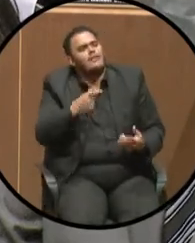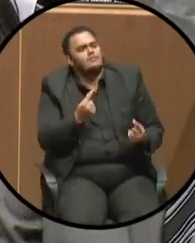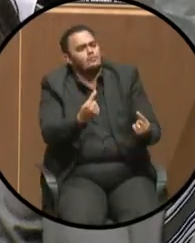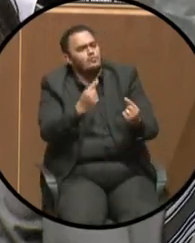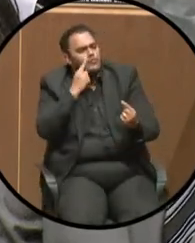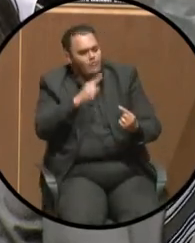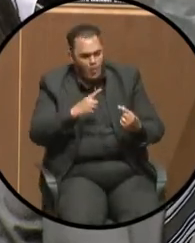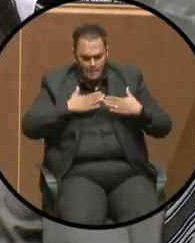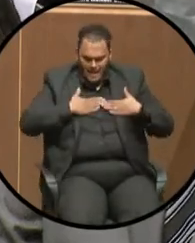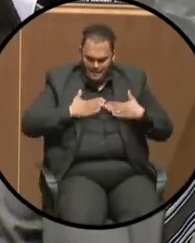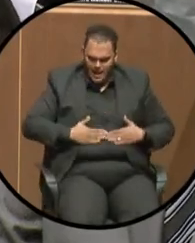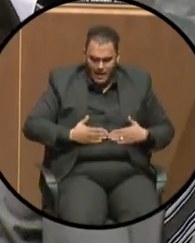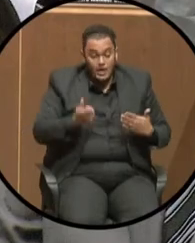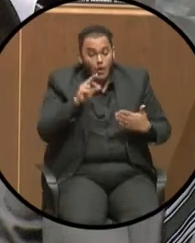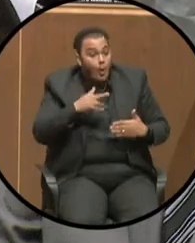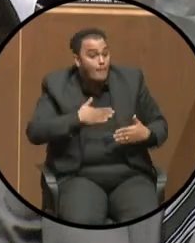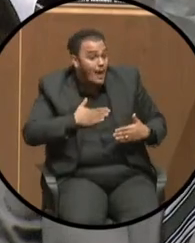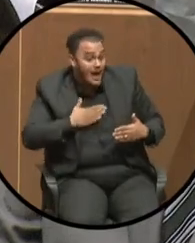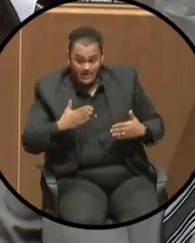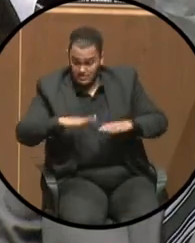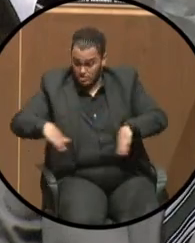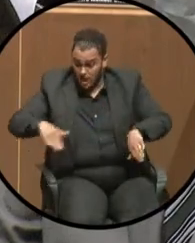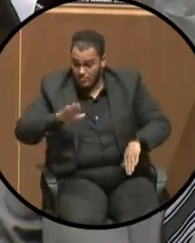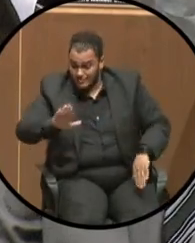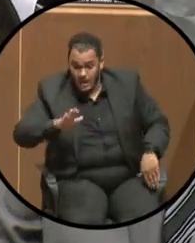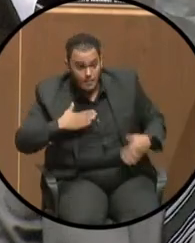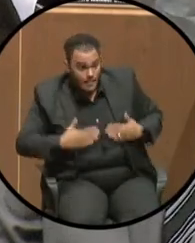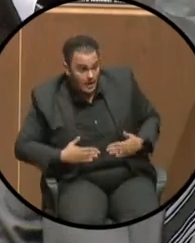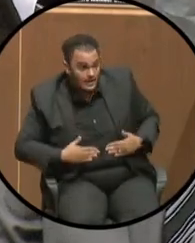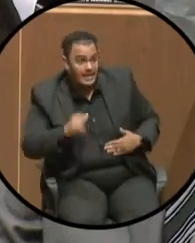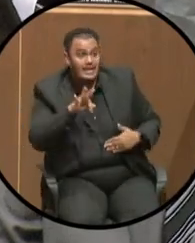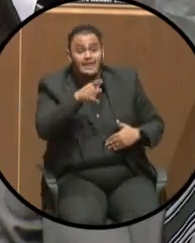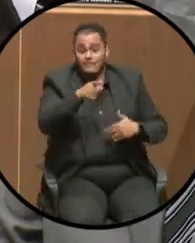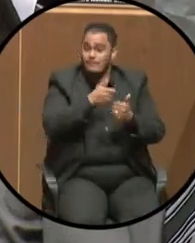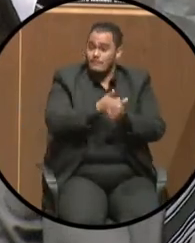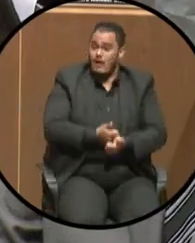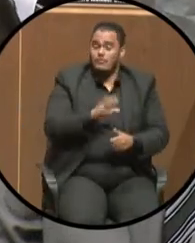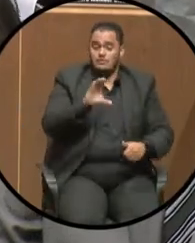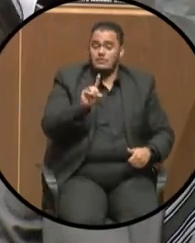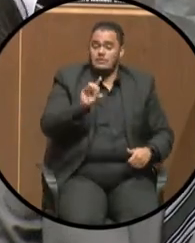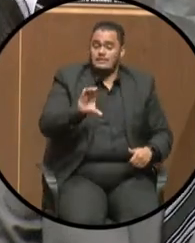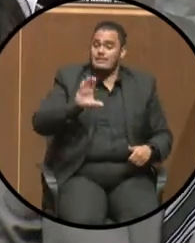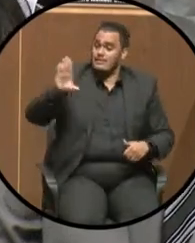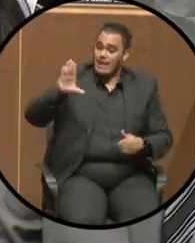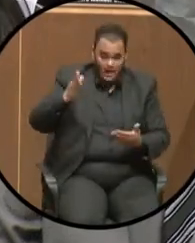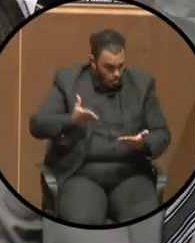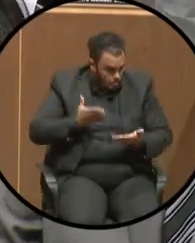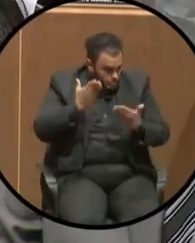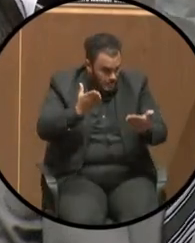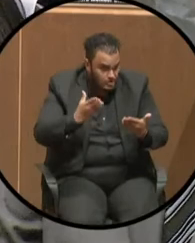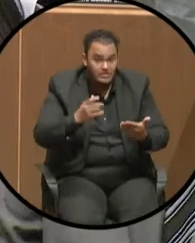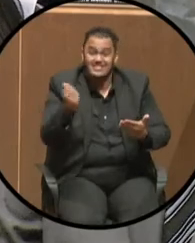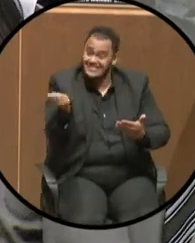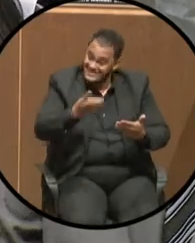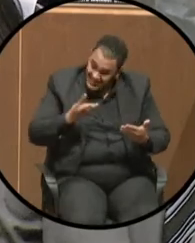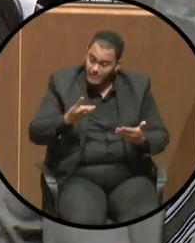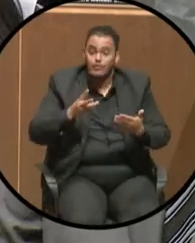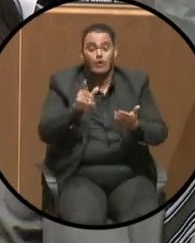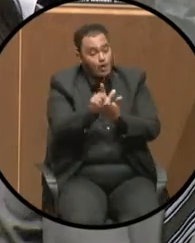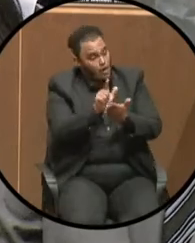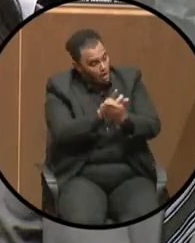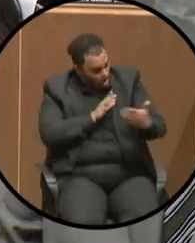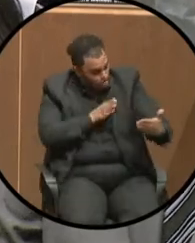CDC. If you choose to follow CDC recommendations, as mentioned, you might want to consider that several lawsuits are in process against the